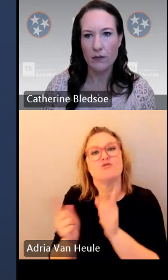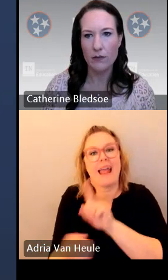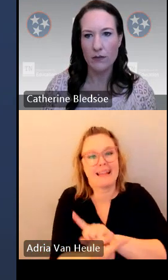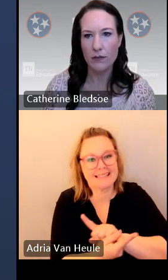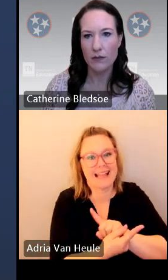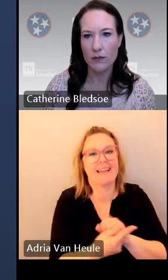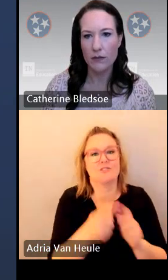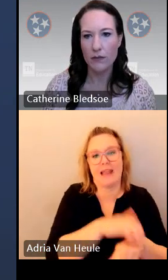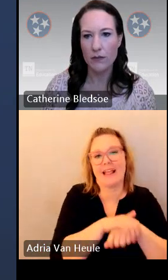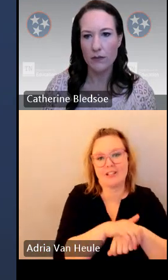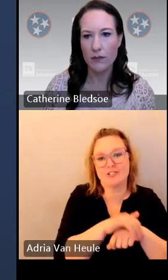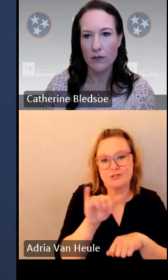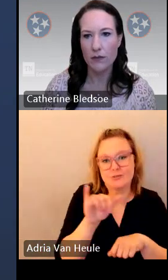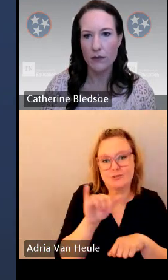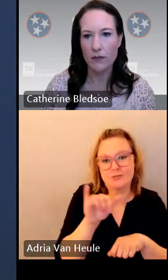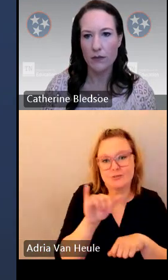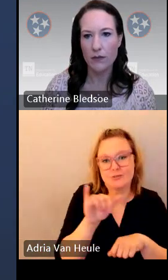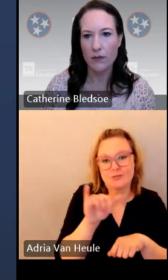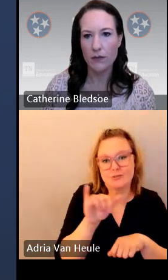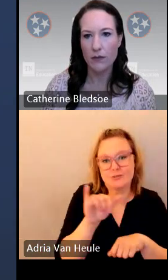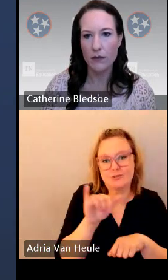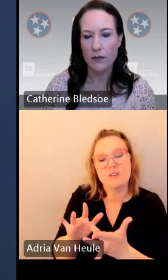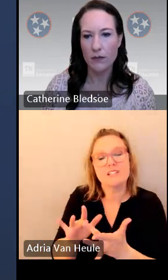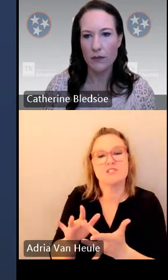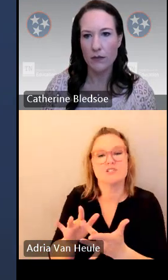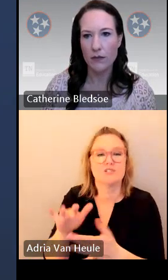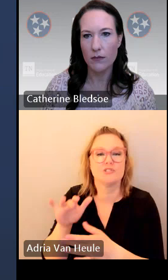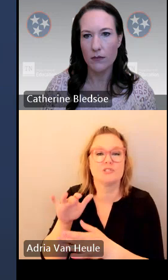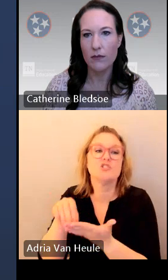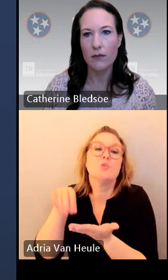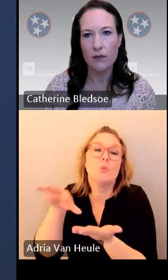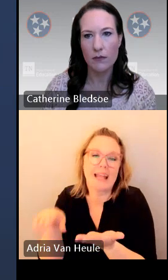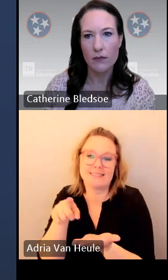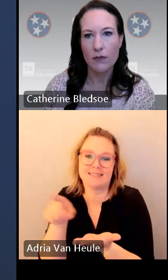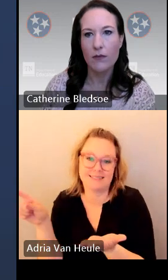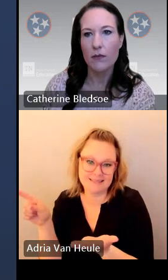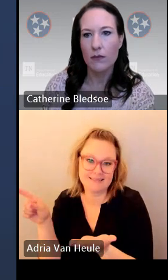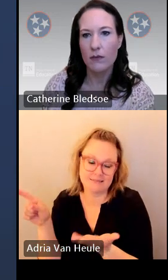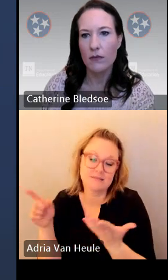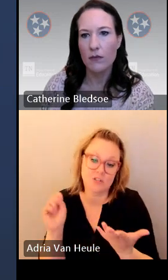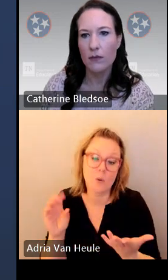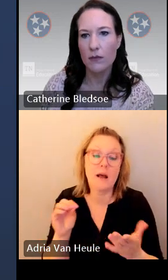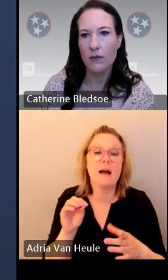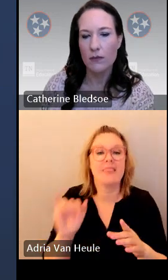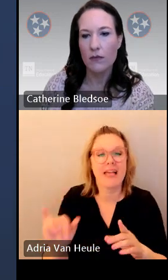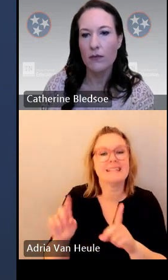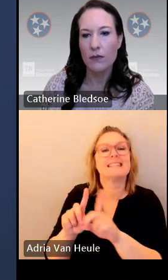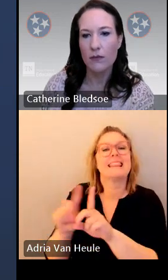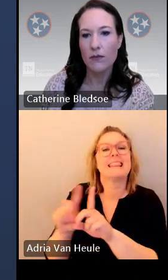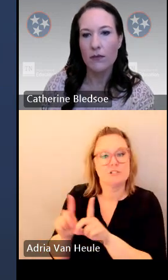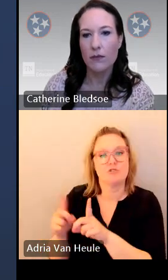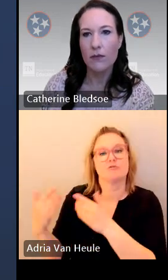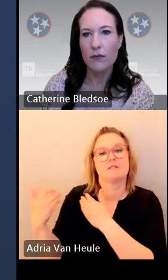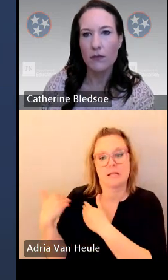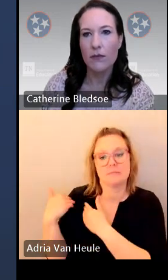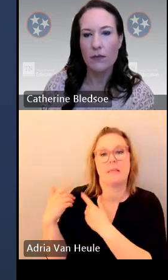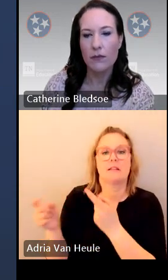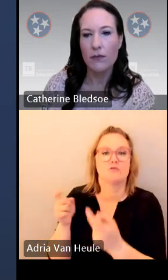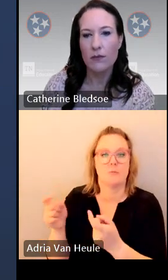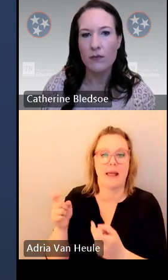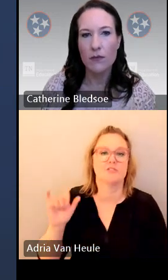common because, again, we are trying to reach students. But if that is the case, then it's the district's responsibility to manage that.